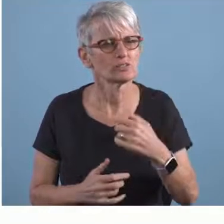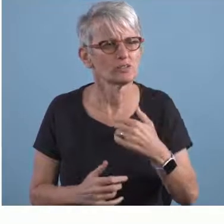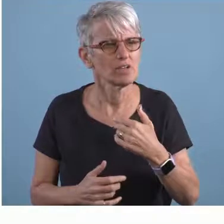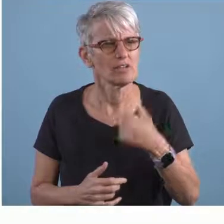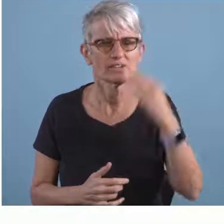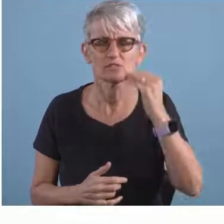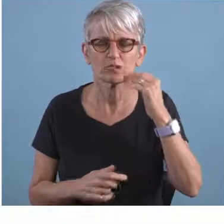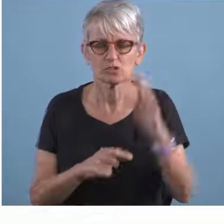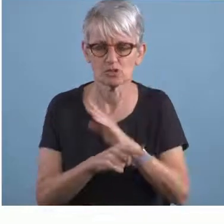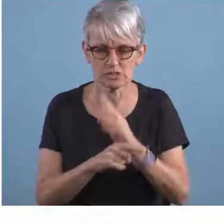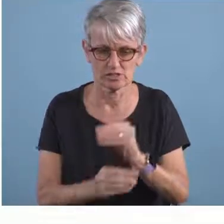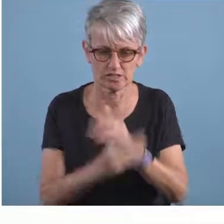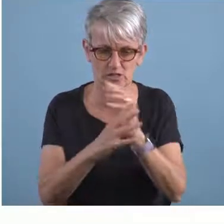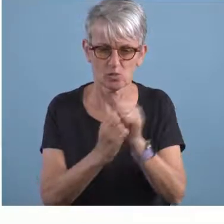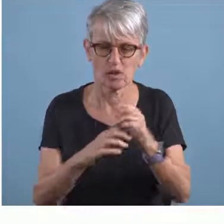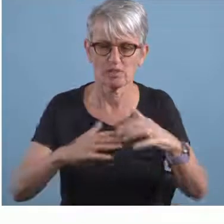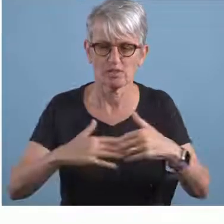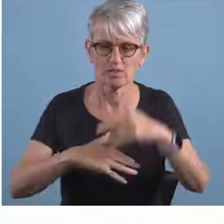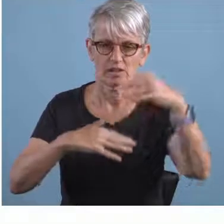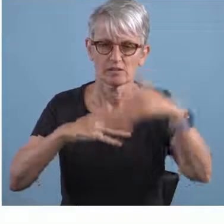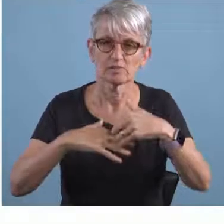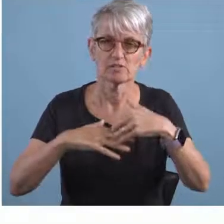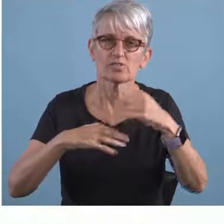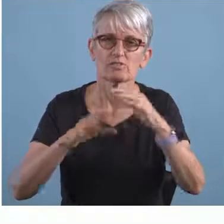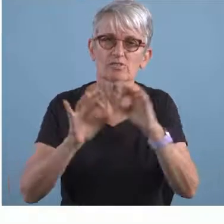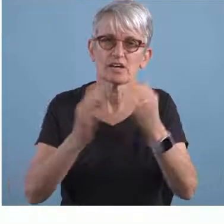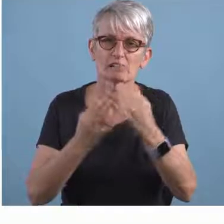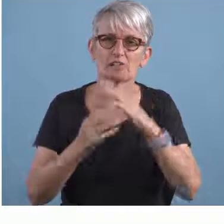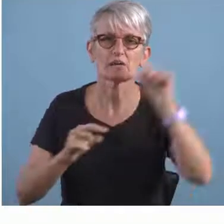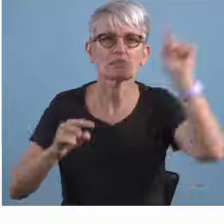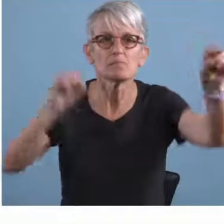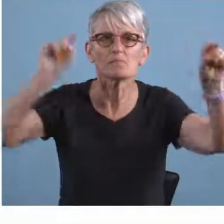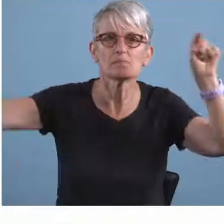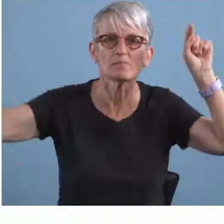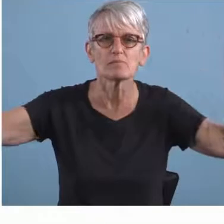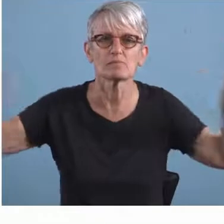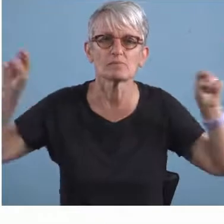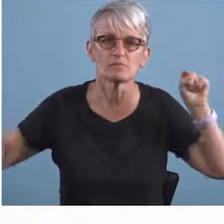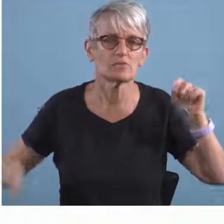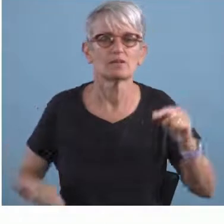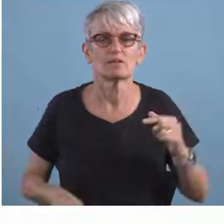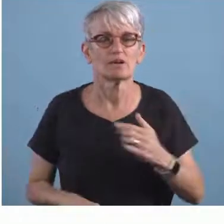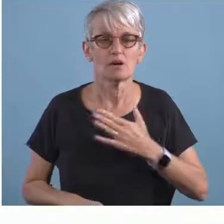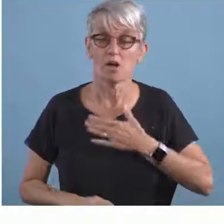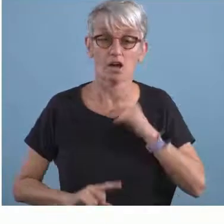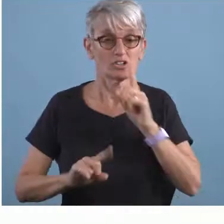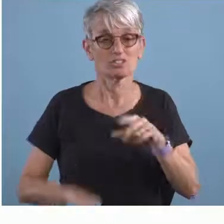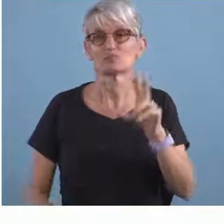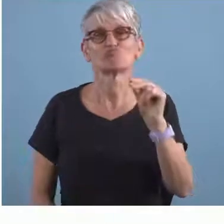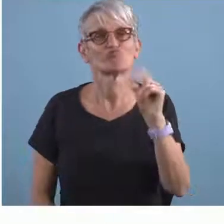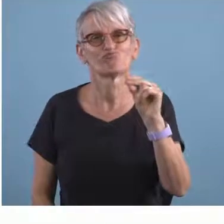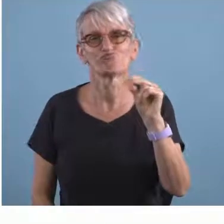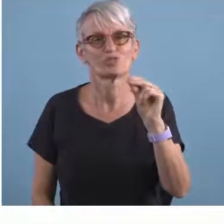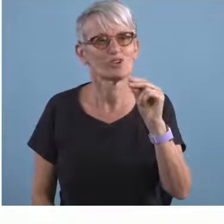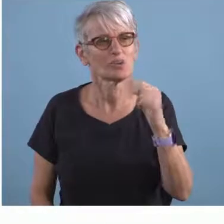I have experience using telepractice with Indigenous families in remote locations? I don't. We don't have, we